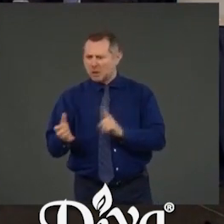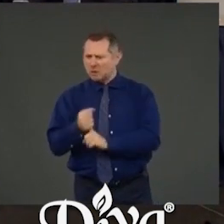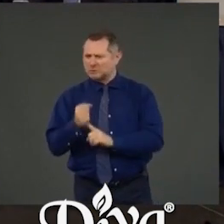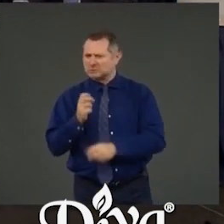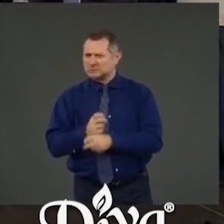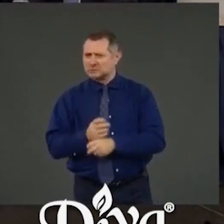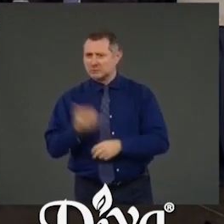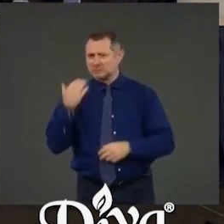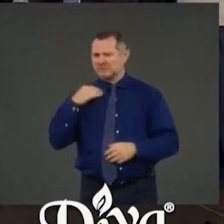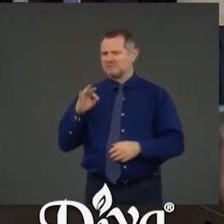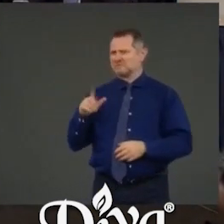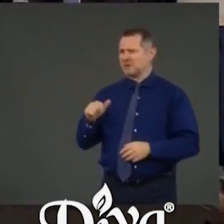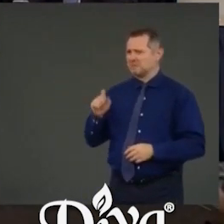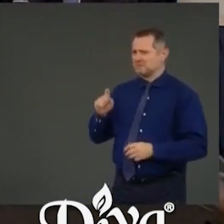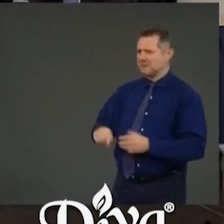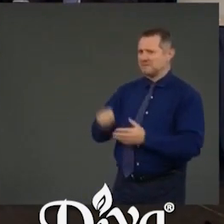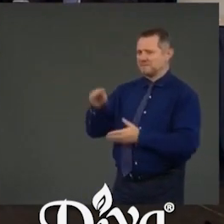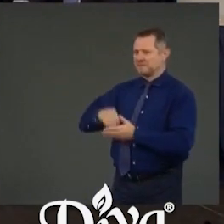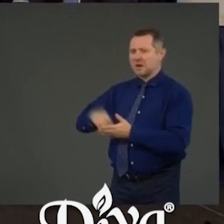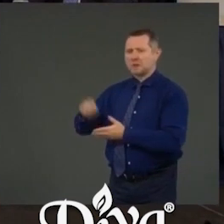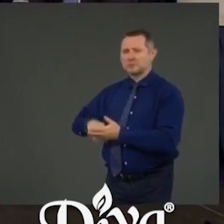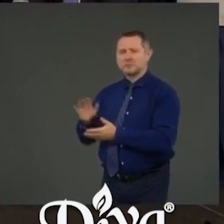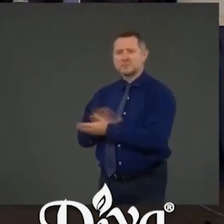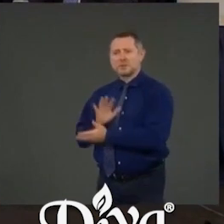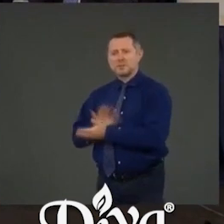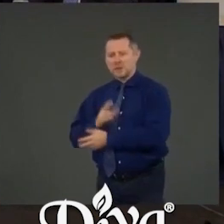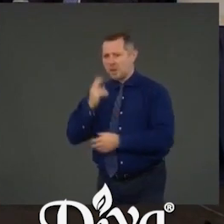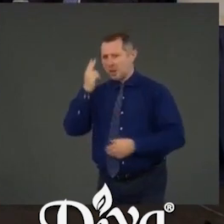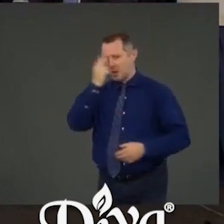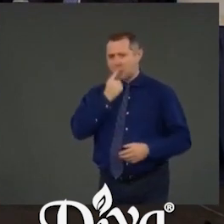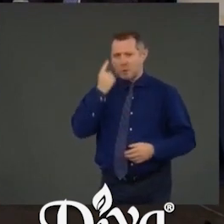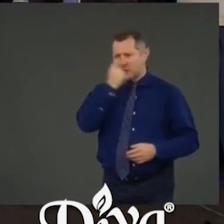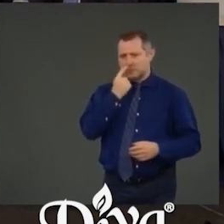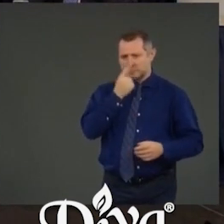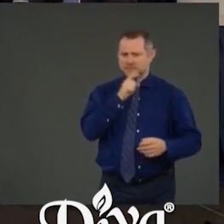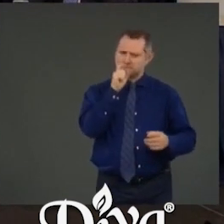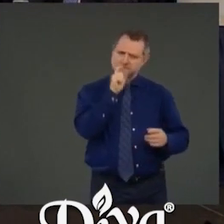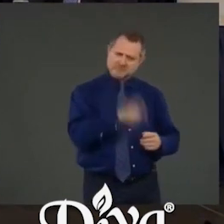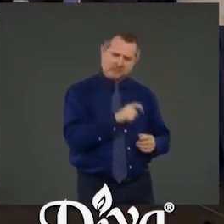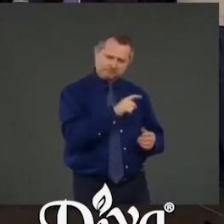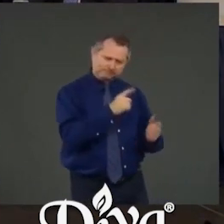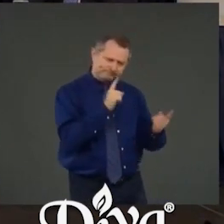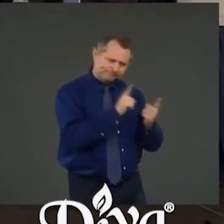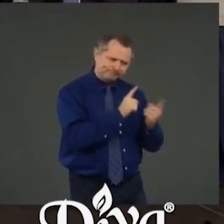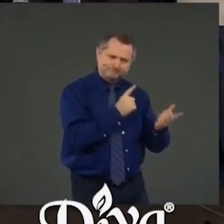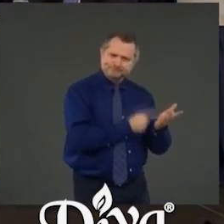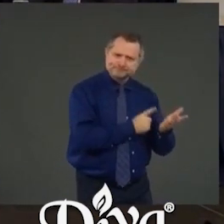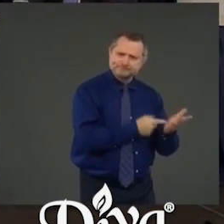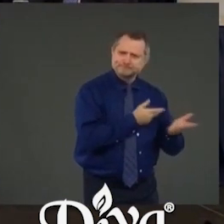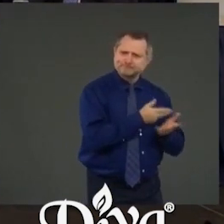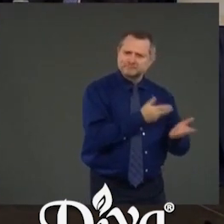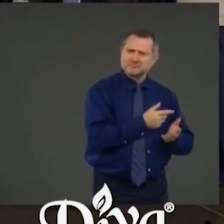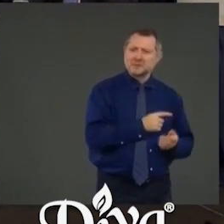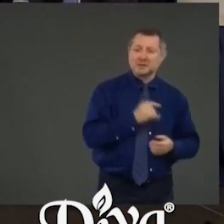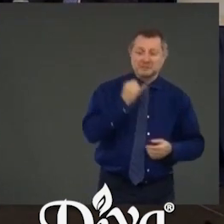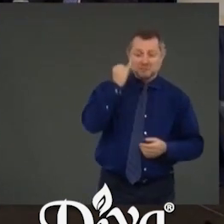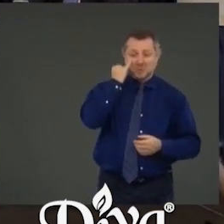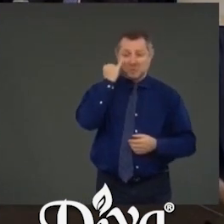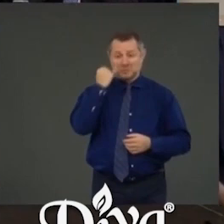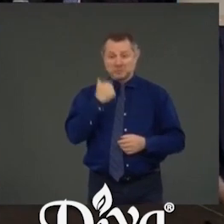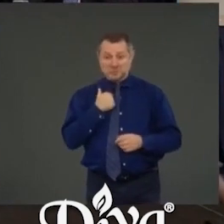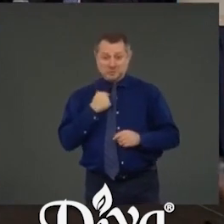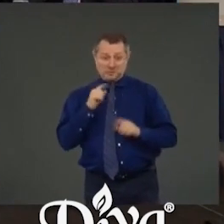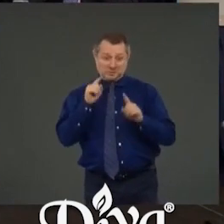paperwork with their address, or Hawaii, and then check in on them. Have you considered doing that? And also, if I go to Florida and then I come back to New York